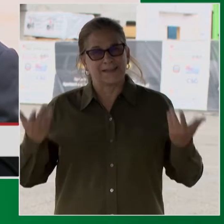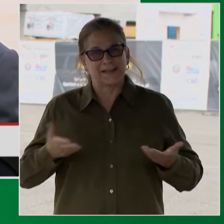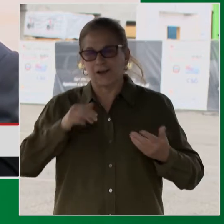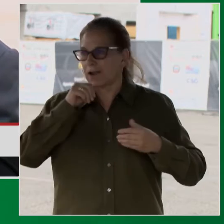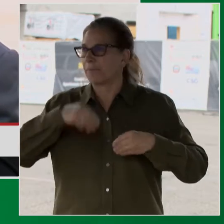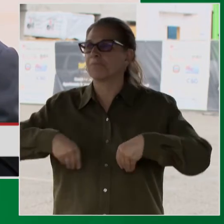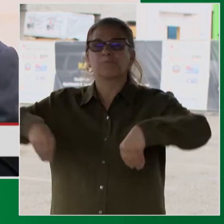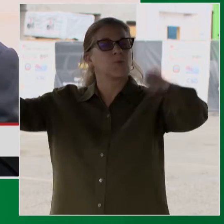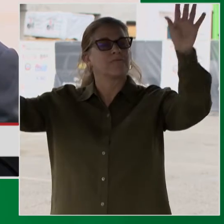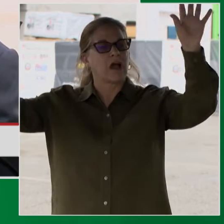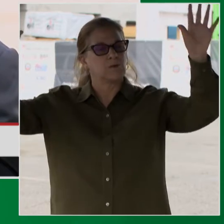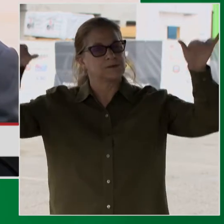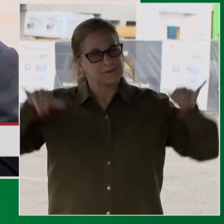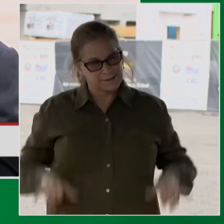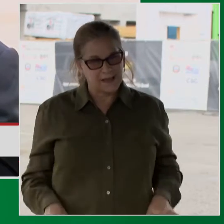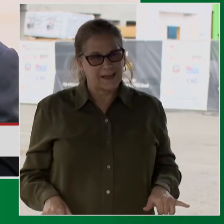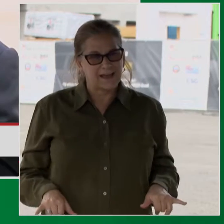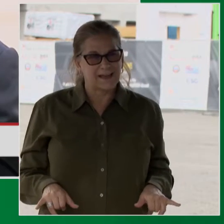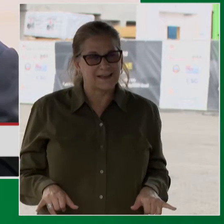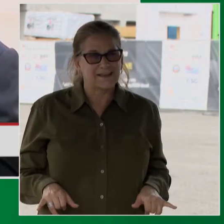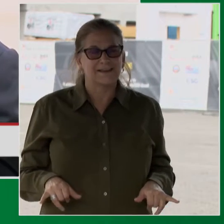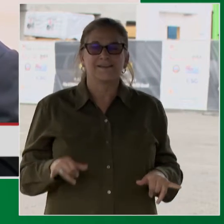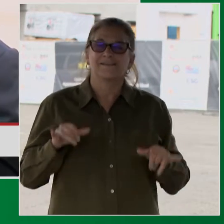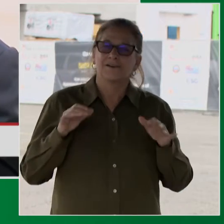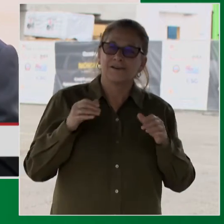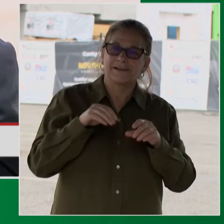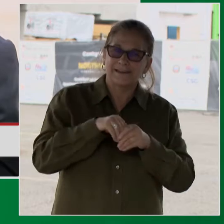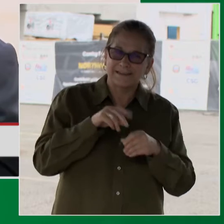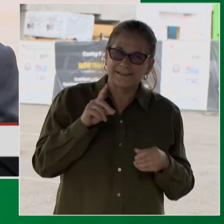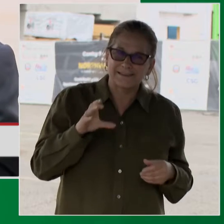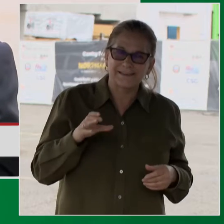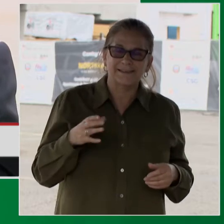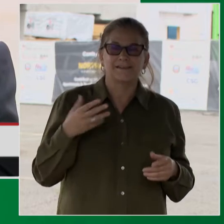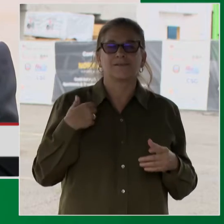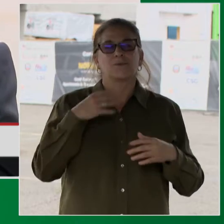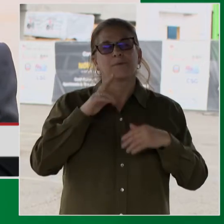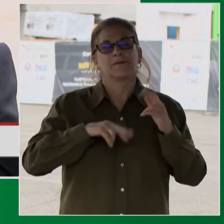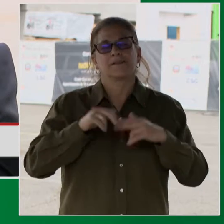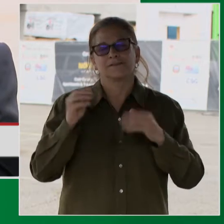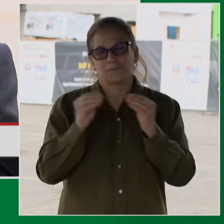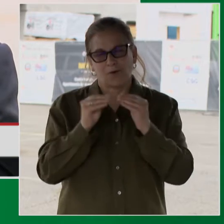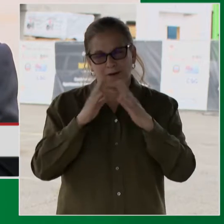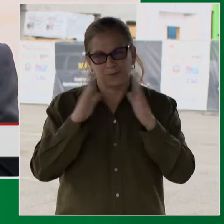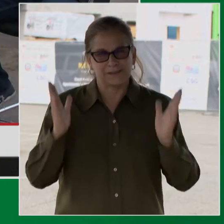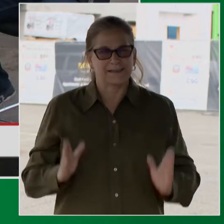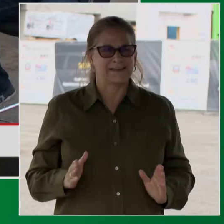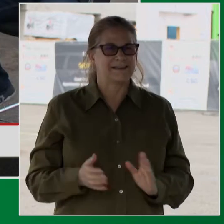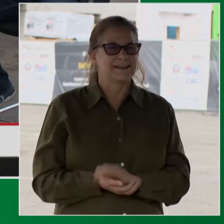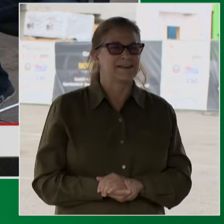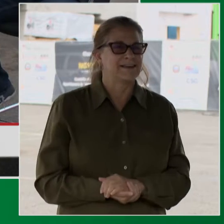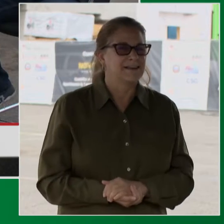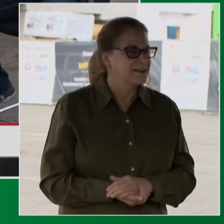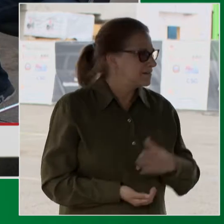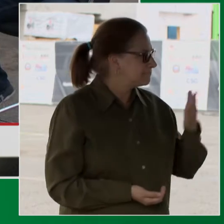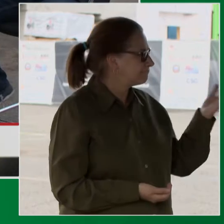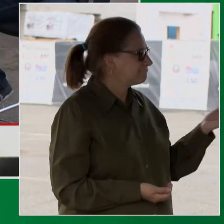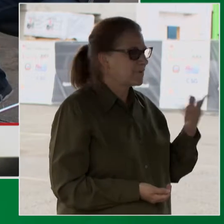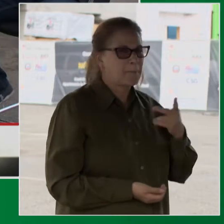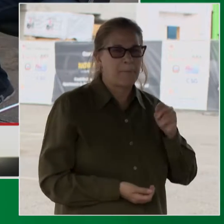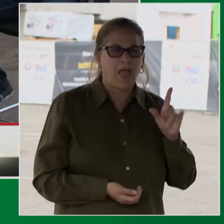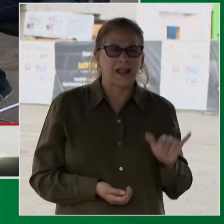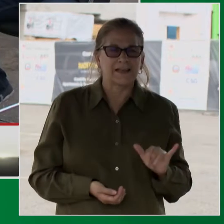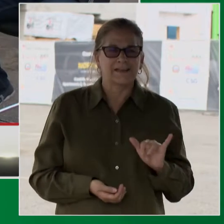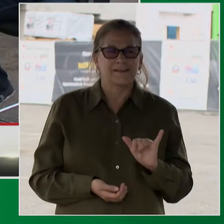costs, but keeping them here in the district with affordable housing at that income level. And so, Polly, Housing Production Trust Fund, the ranges of